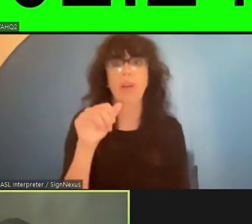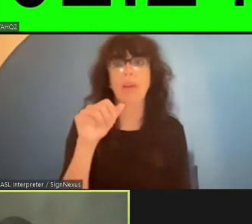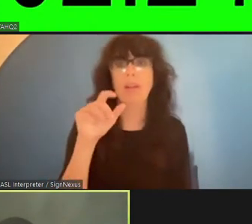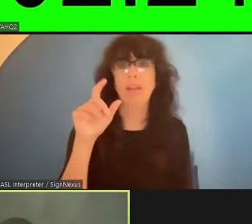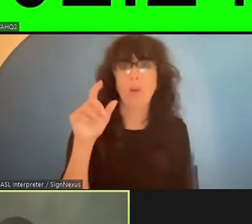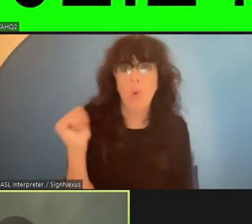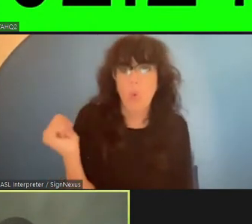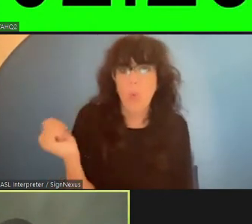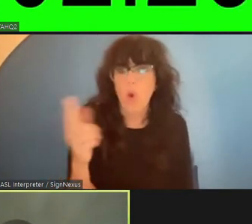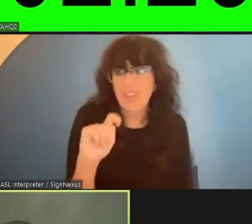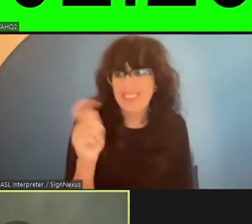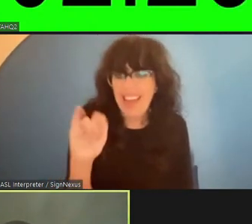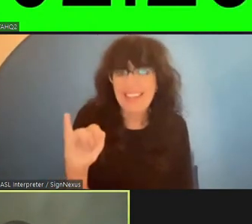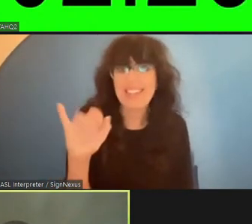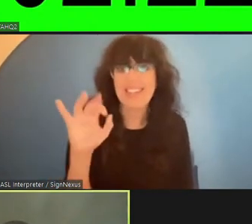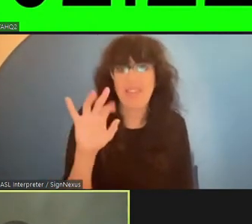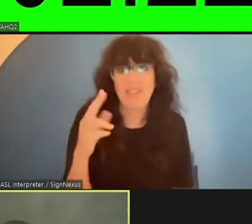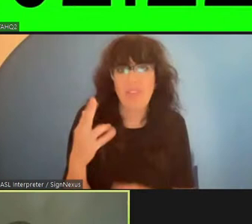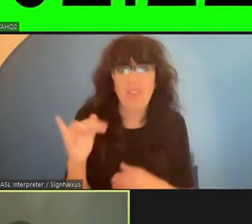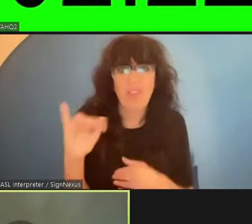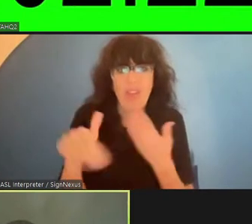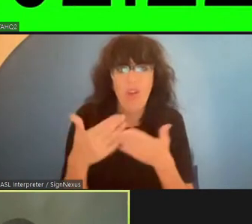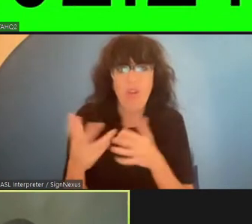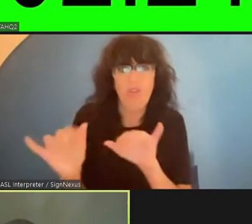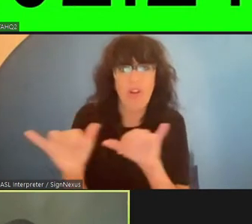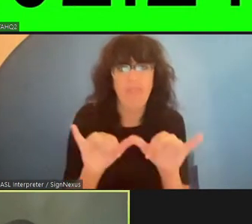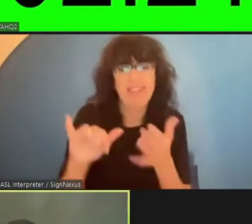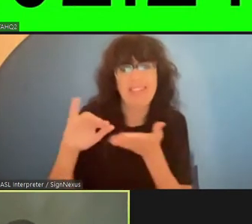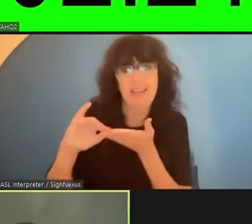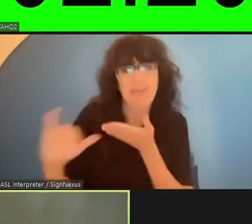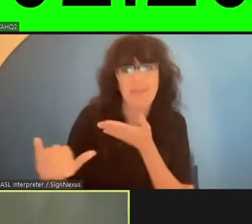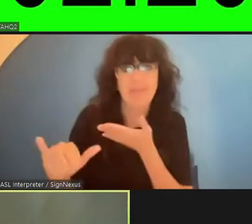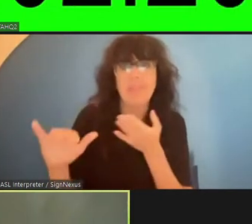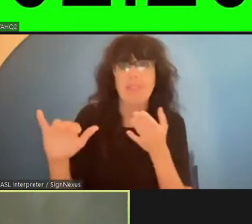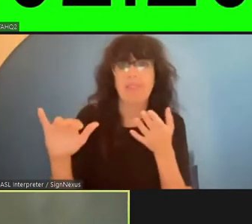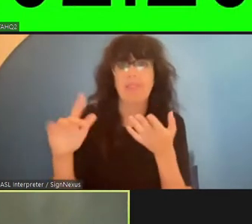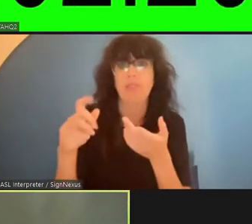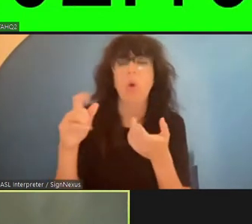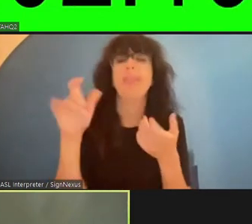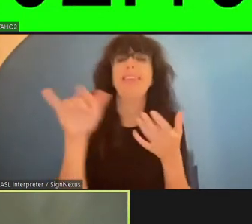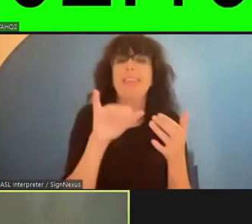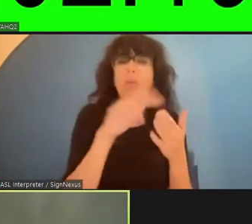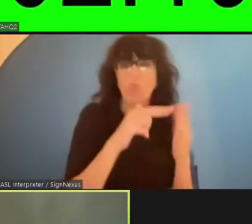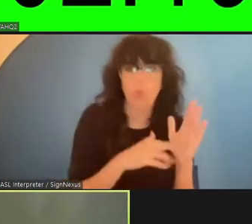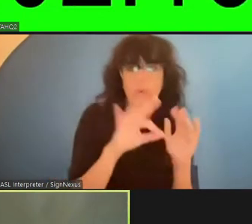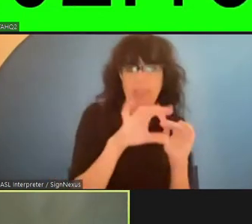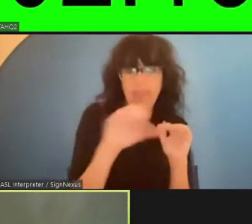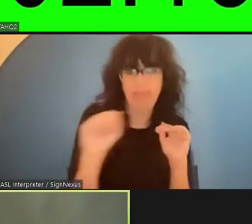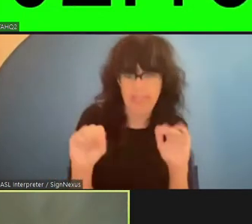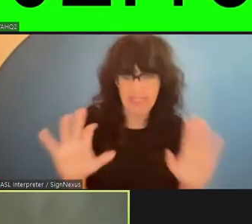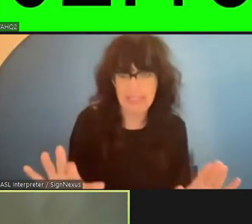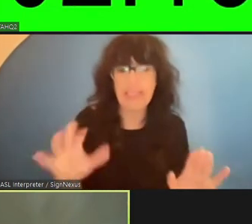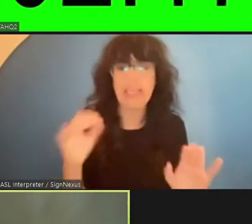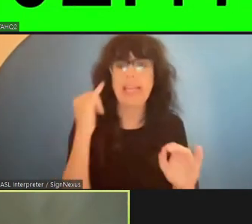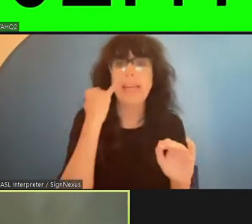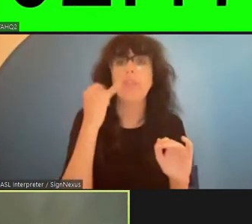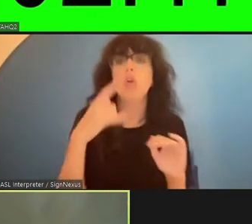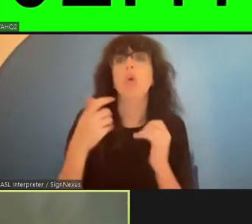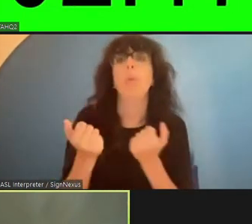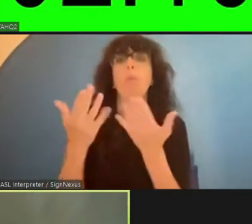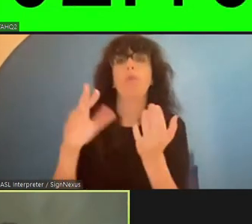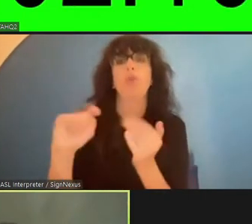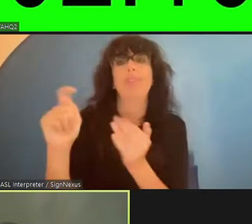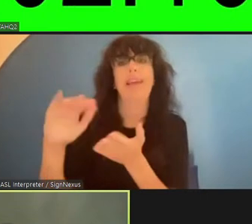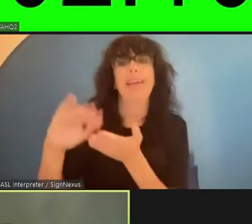should all be subject to the same rules and fees you propose giving taxes exempt exemptions for